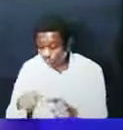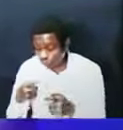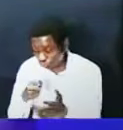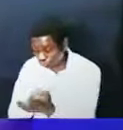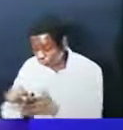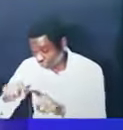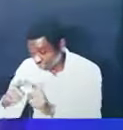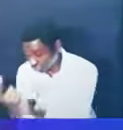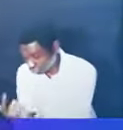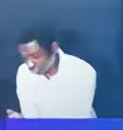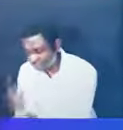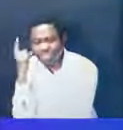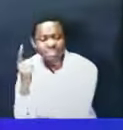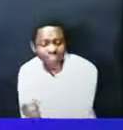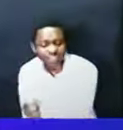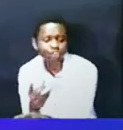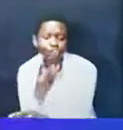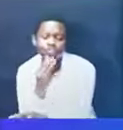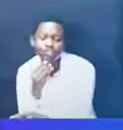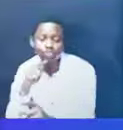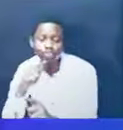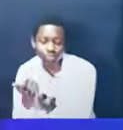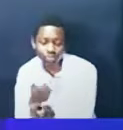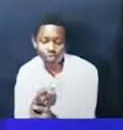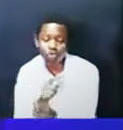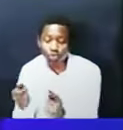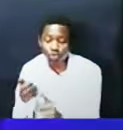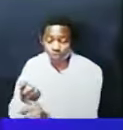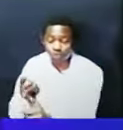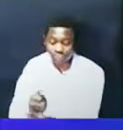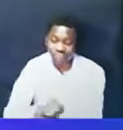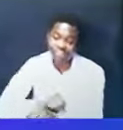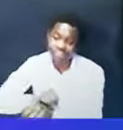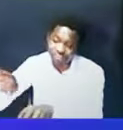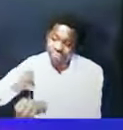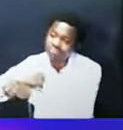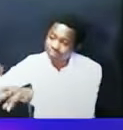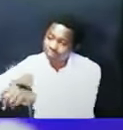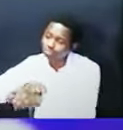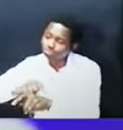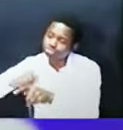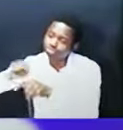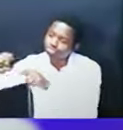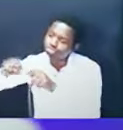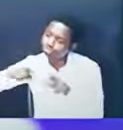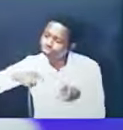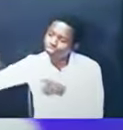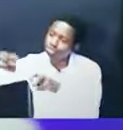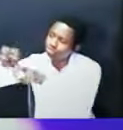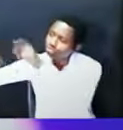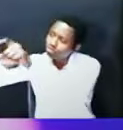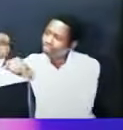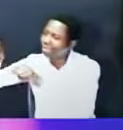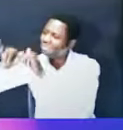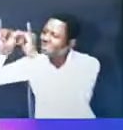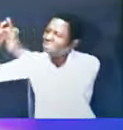Aramaic. That is what it means. Chosemne say anaibaye no nipepi ehiai